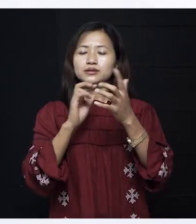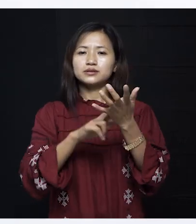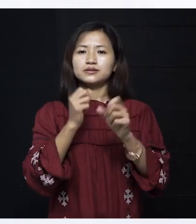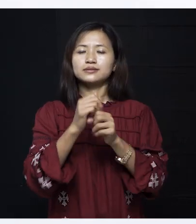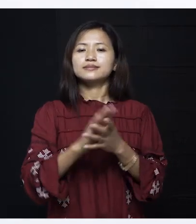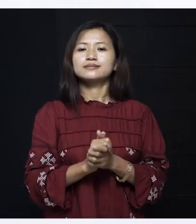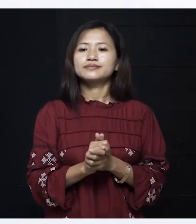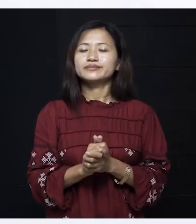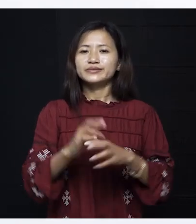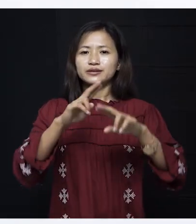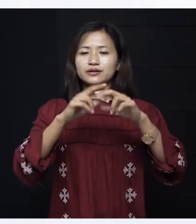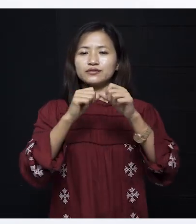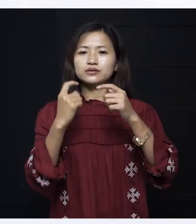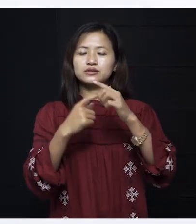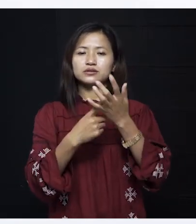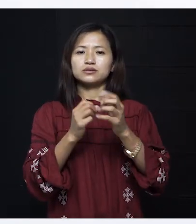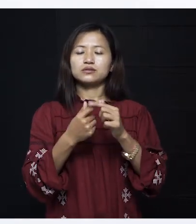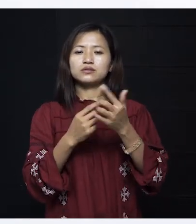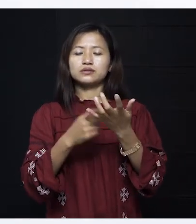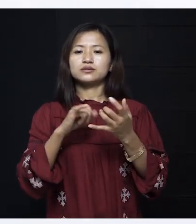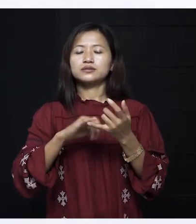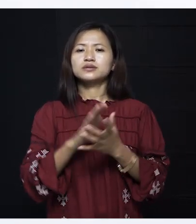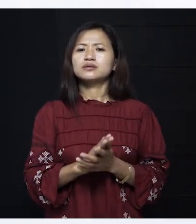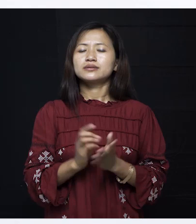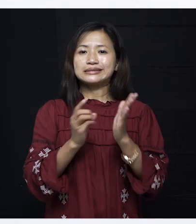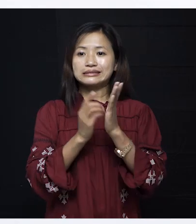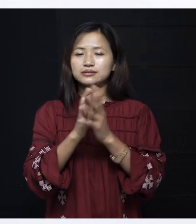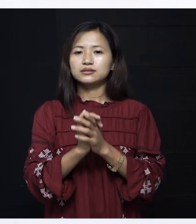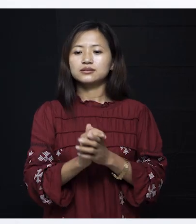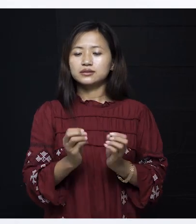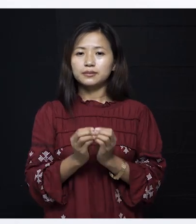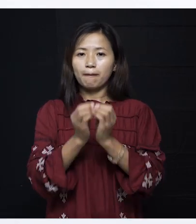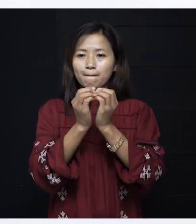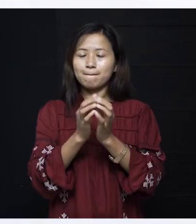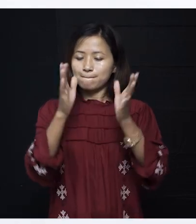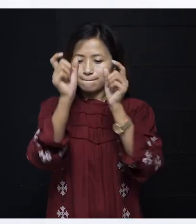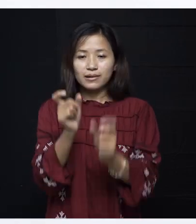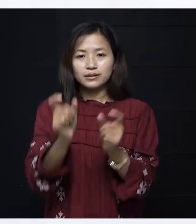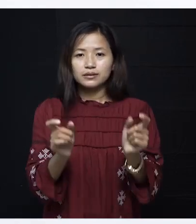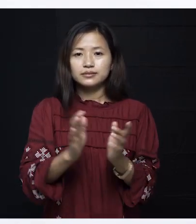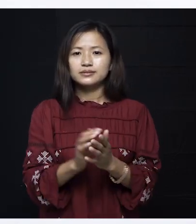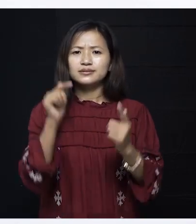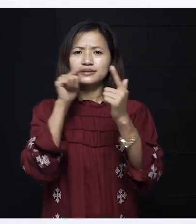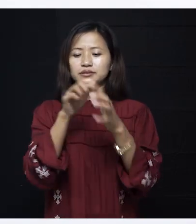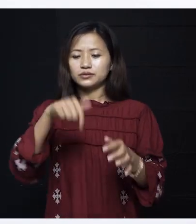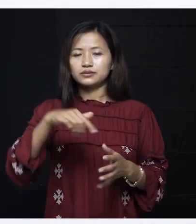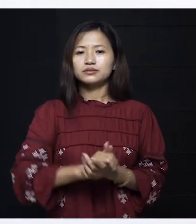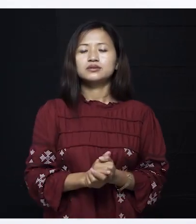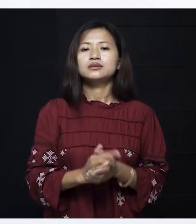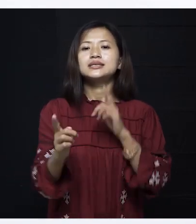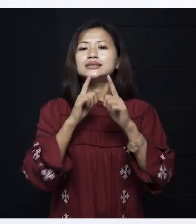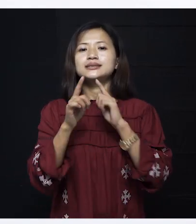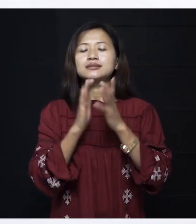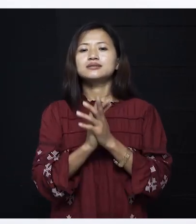these factors, okay? That is the factors which are determining population. So till up to now, we